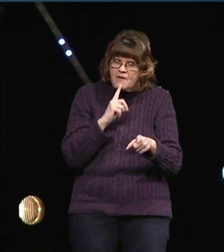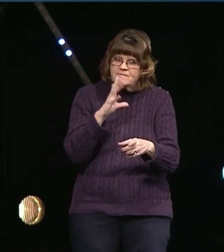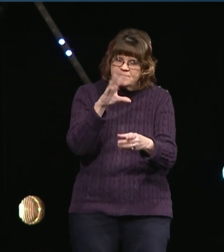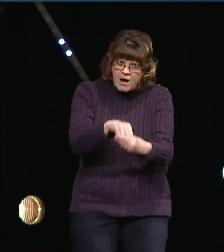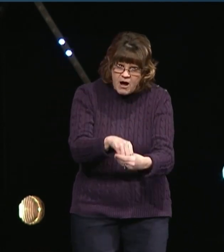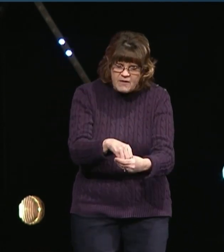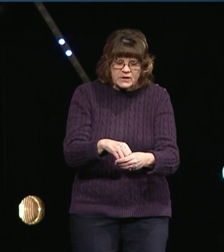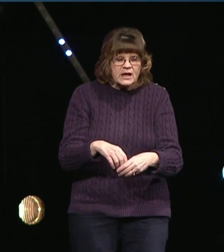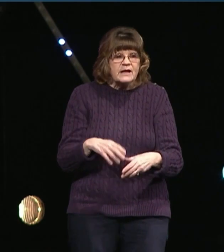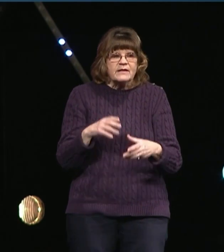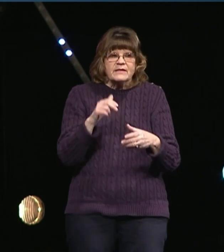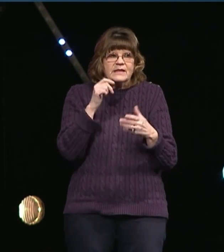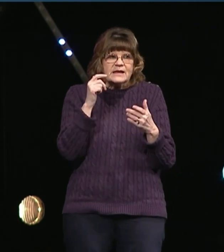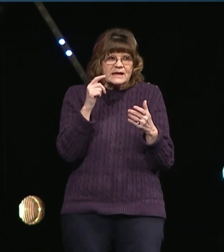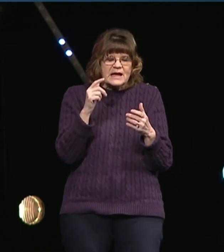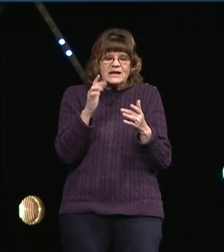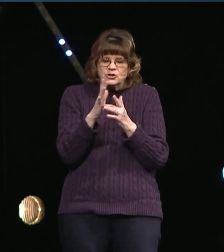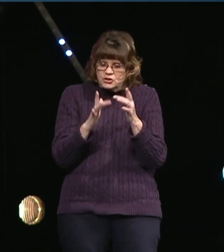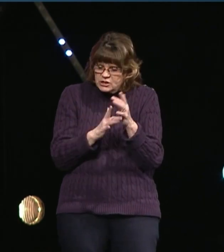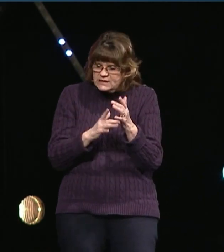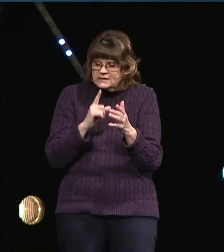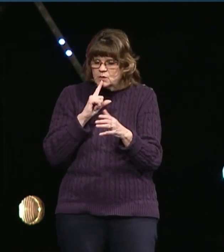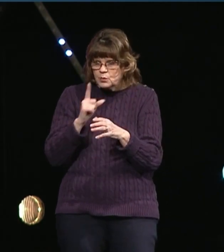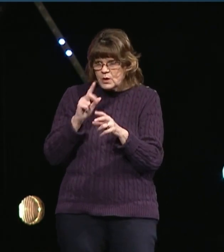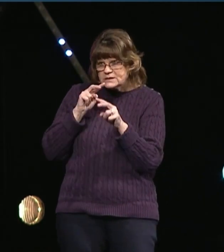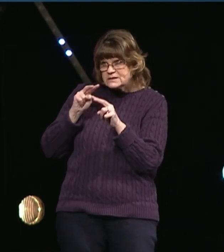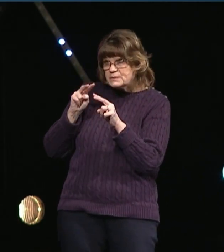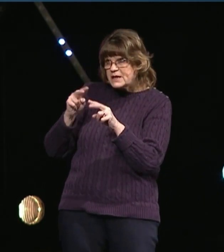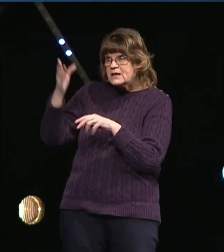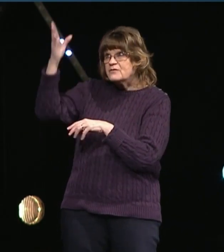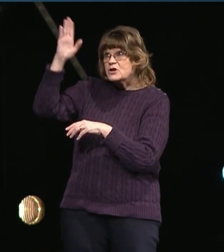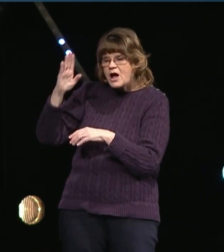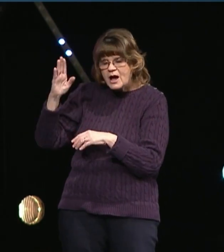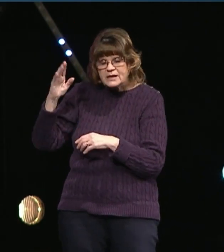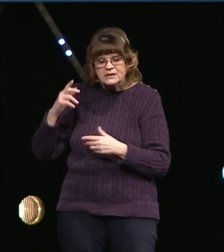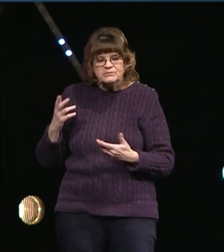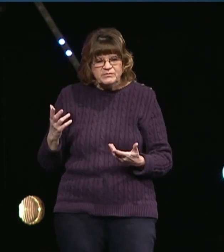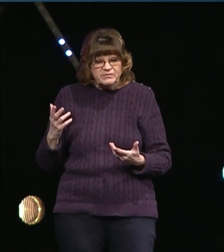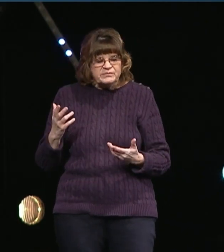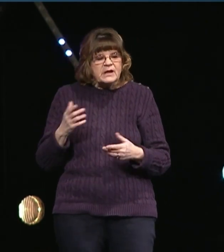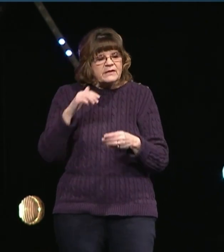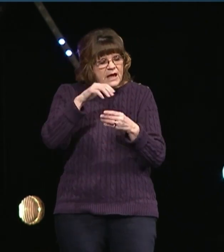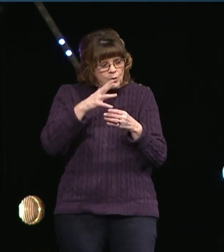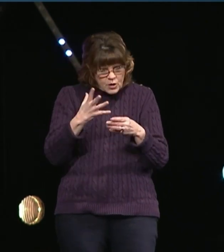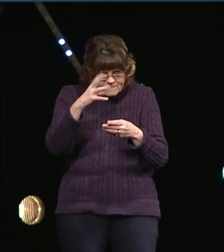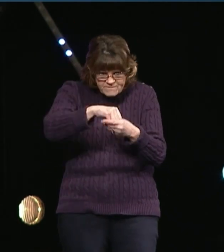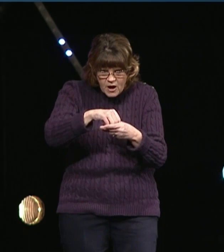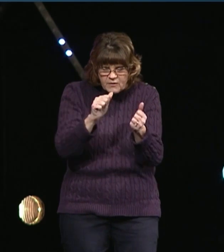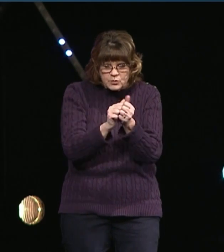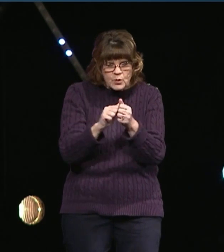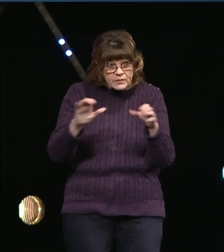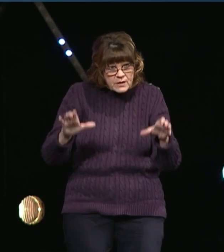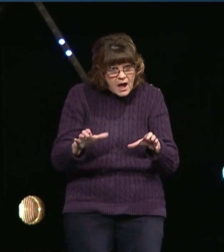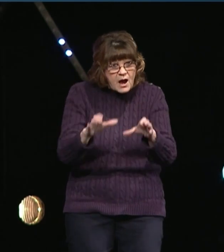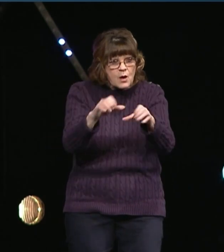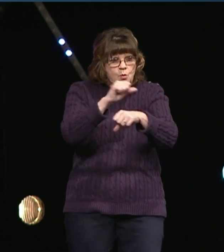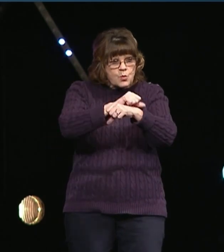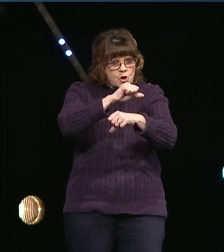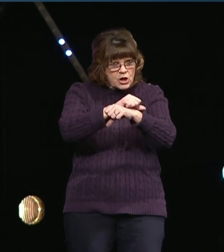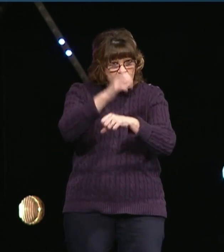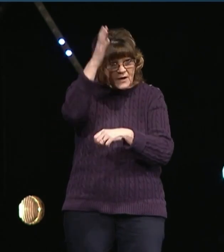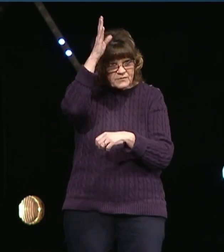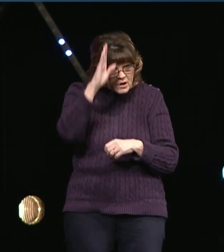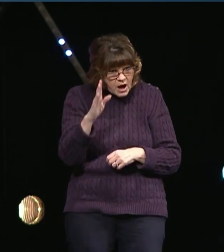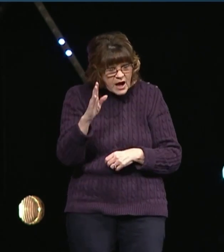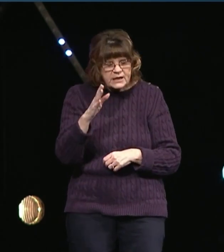more spectators of Jesus than Jesus was a spectator of God. They were in on the action of God, God acting in them,